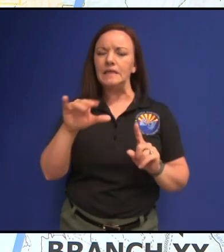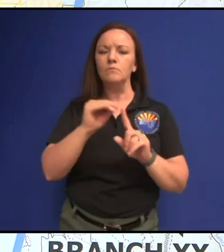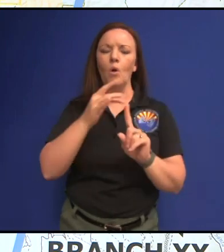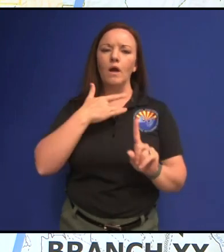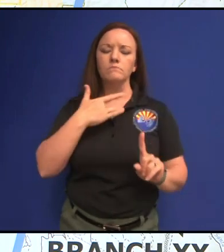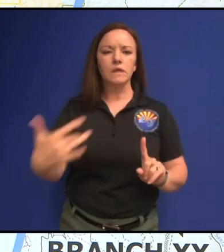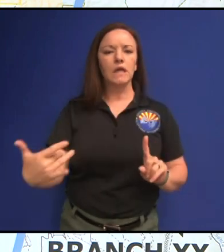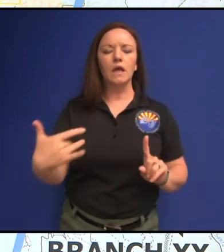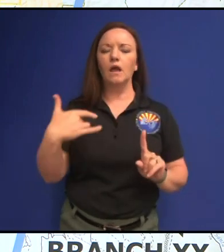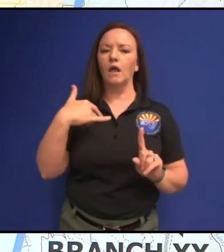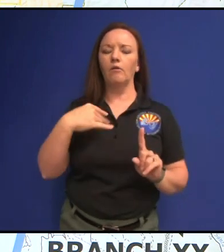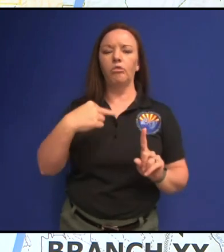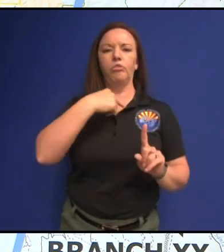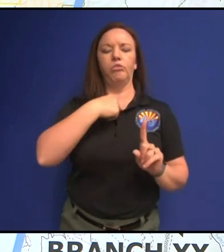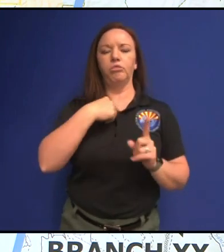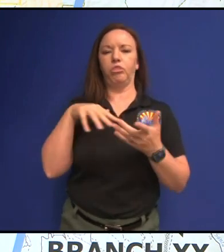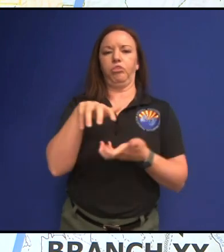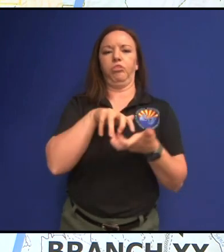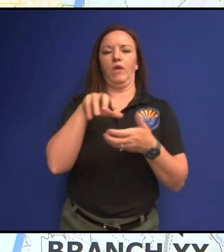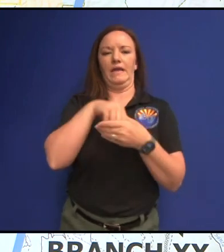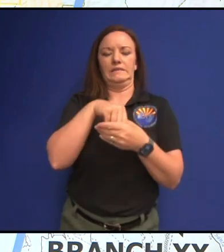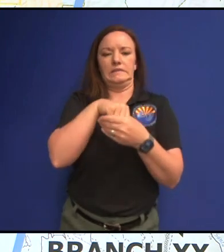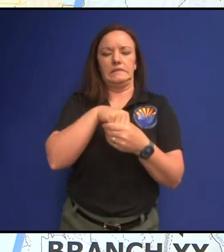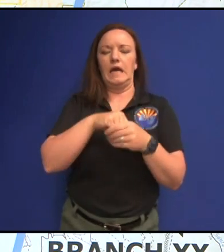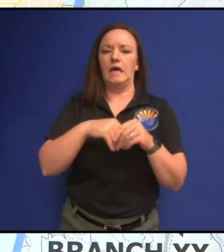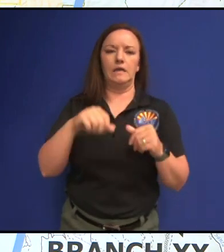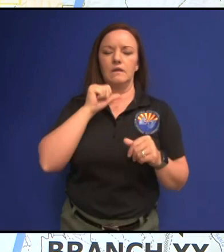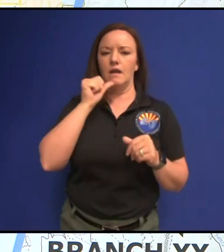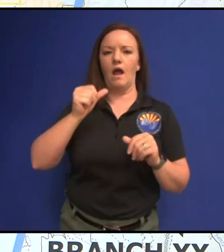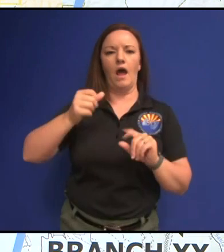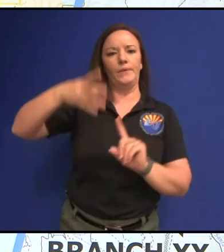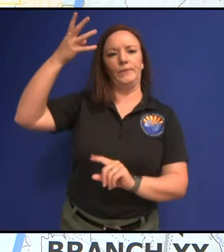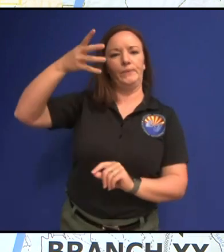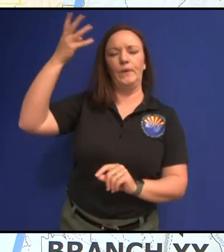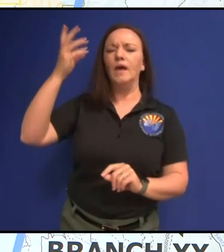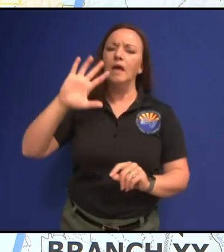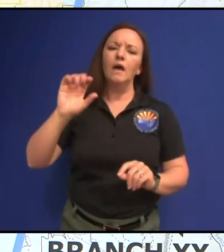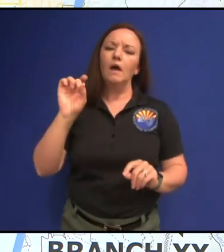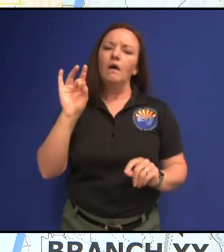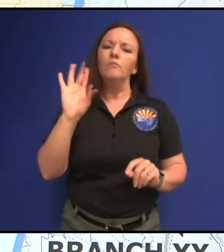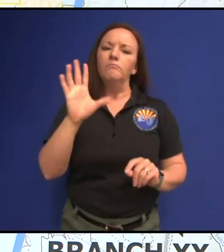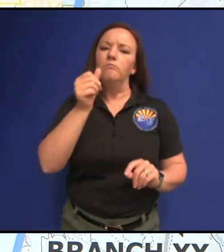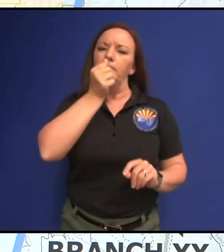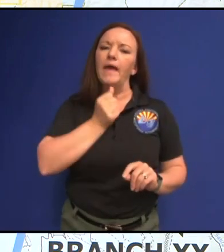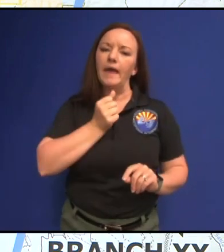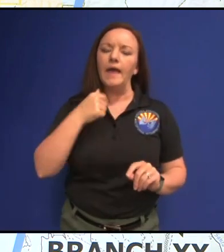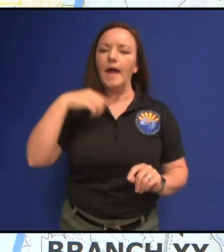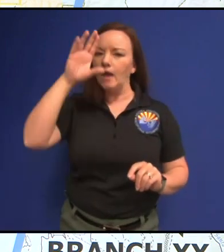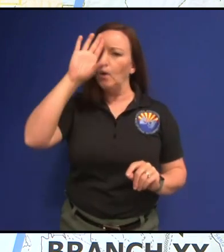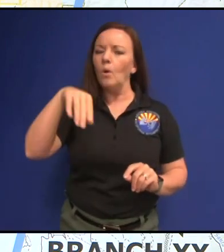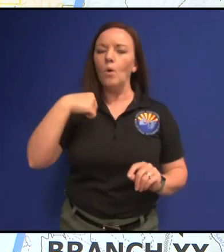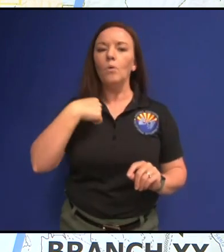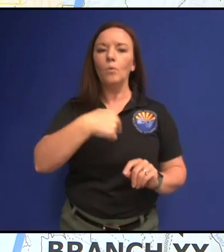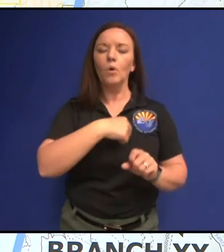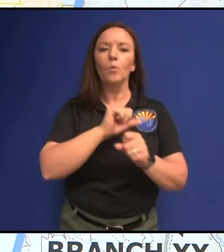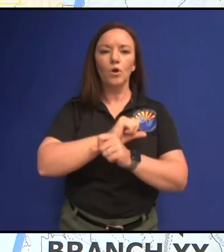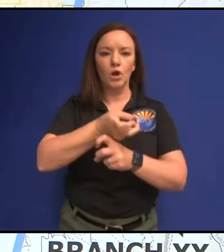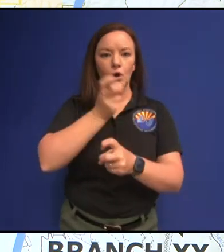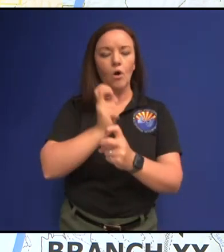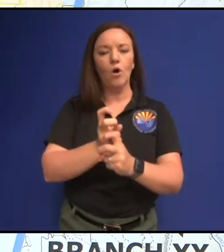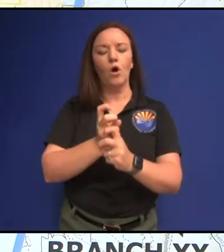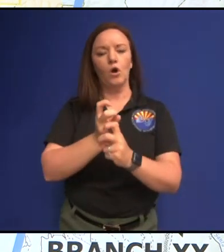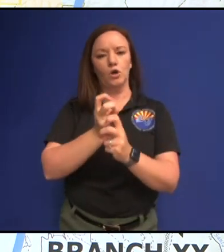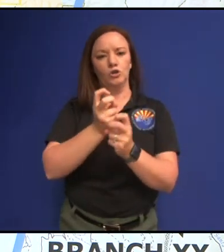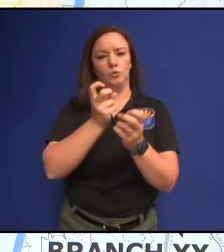It's a pain. And so we recognize all that, and we're really working hard to make sure that we can get that material